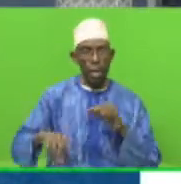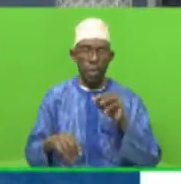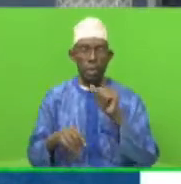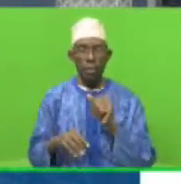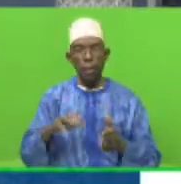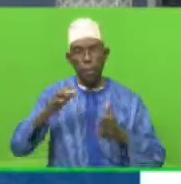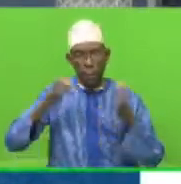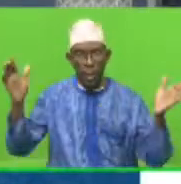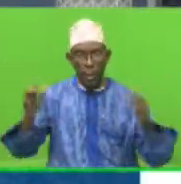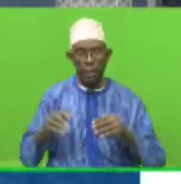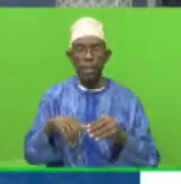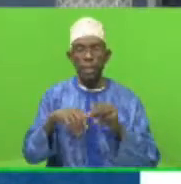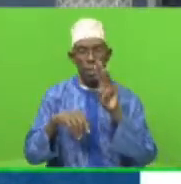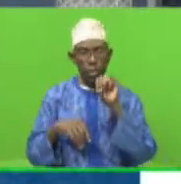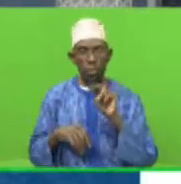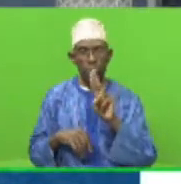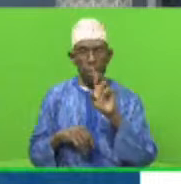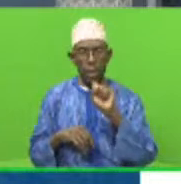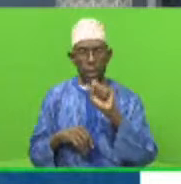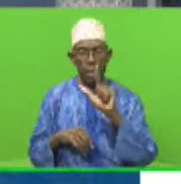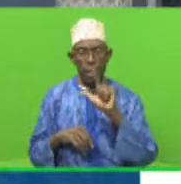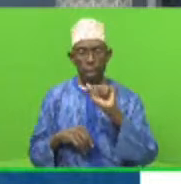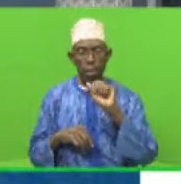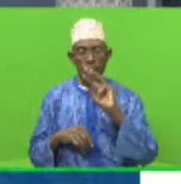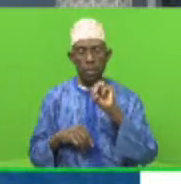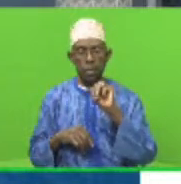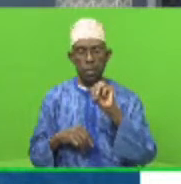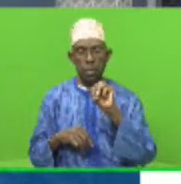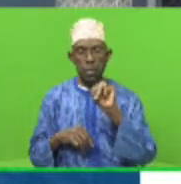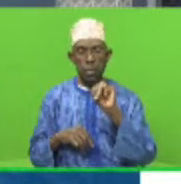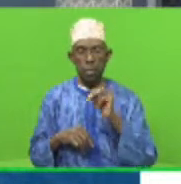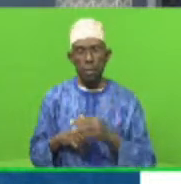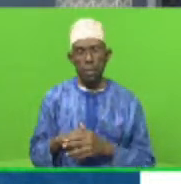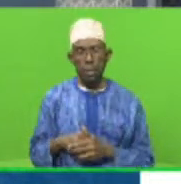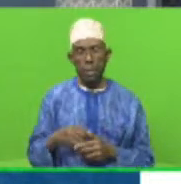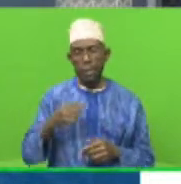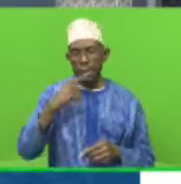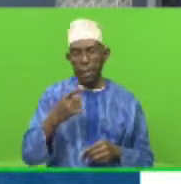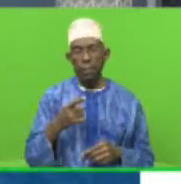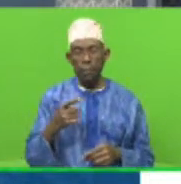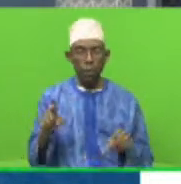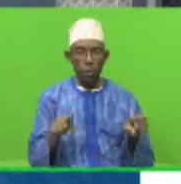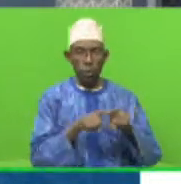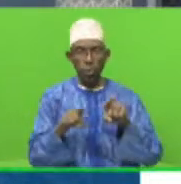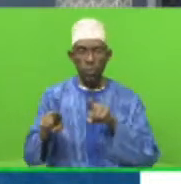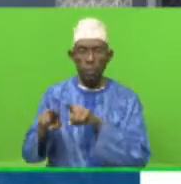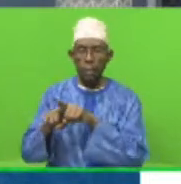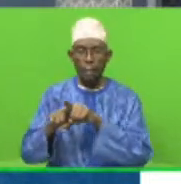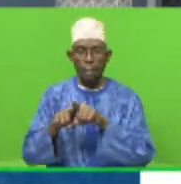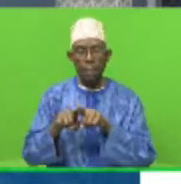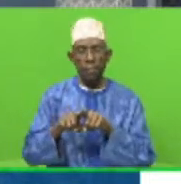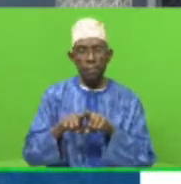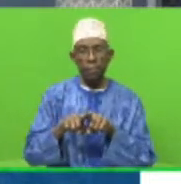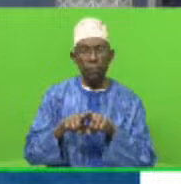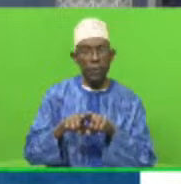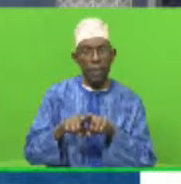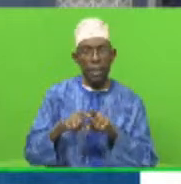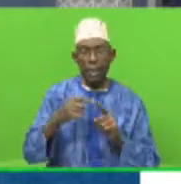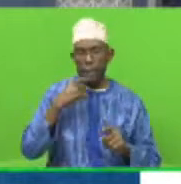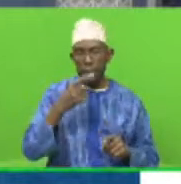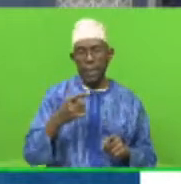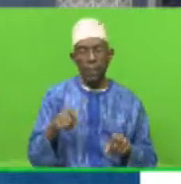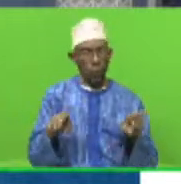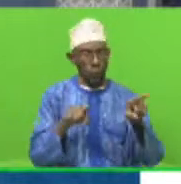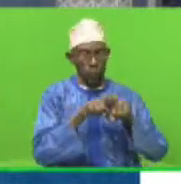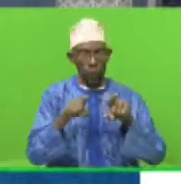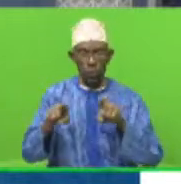a bigger liar than Musaylima. Musaylima, who, you know, say that he was also a messenger, that he claims that he was